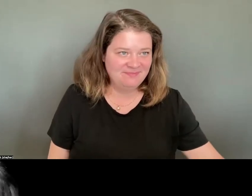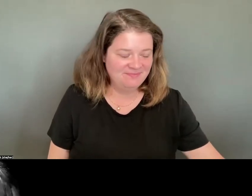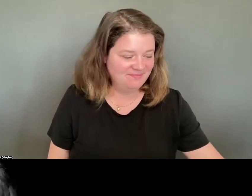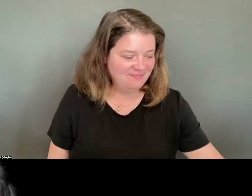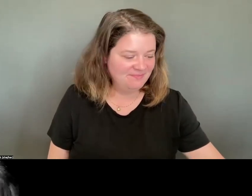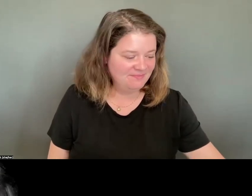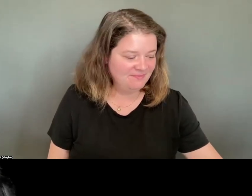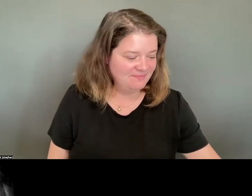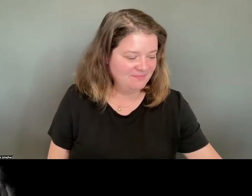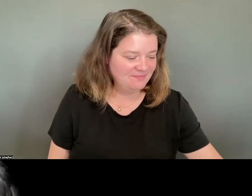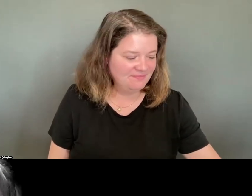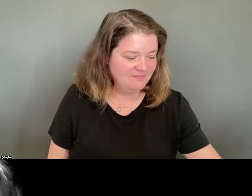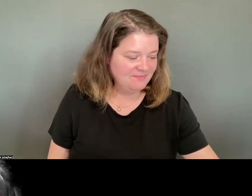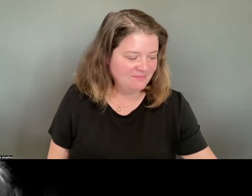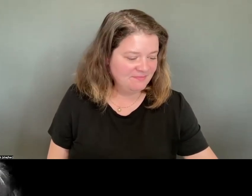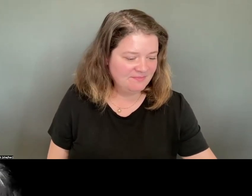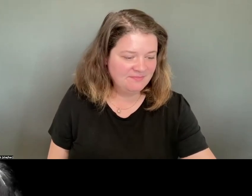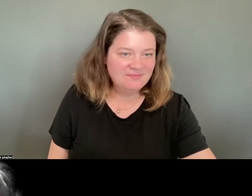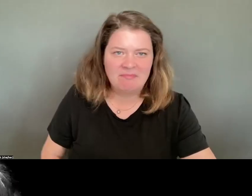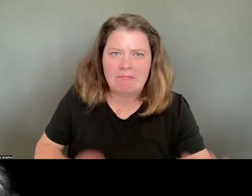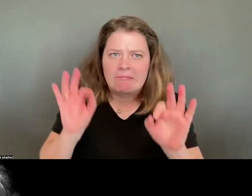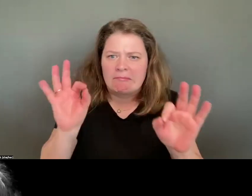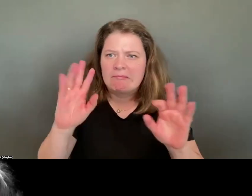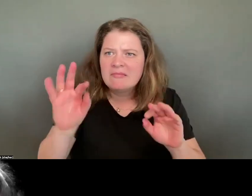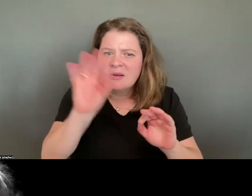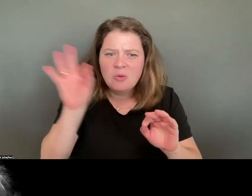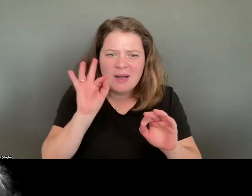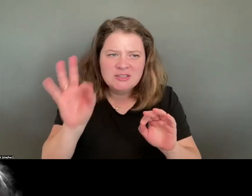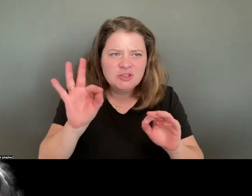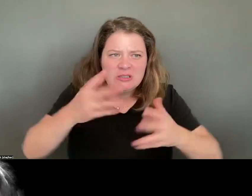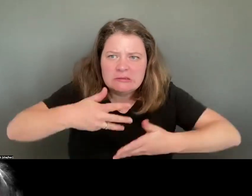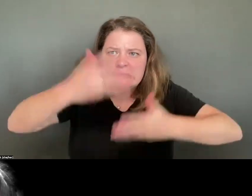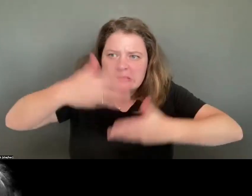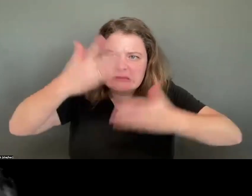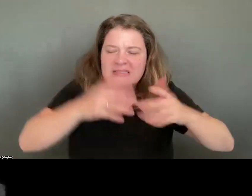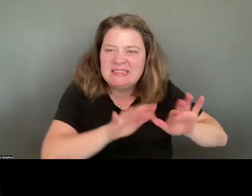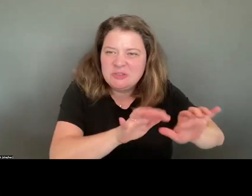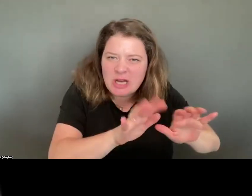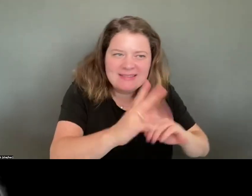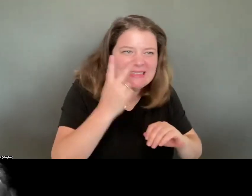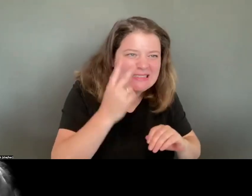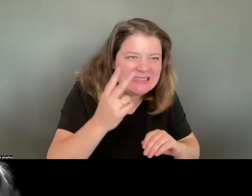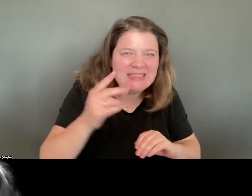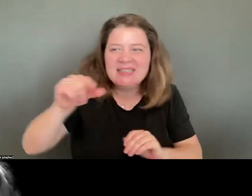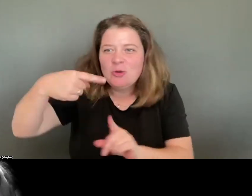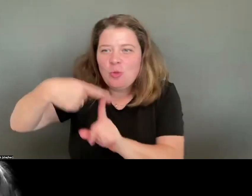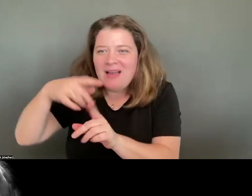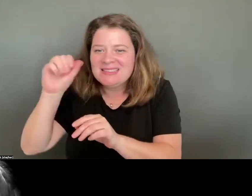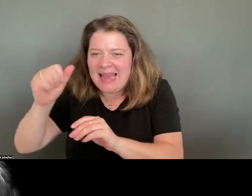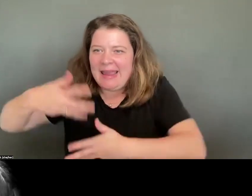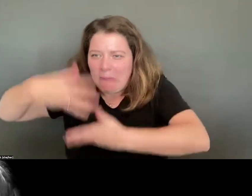Great. So I'm just trying to keep track of everything because we have questions in the chat and in the Q&A session.